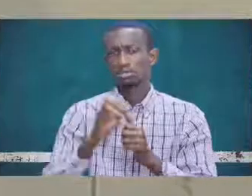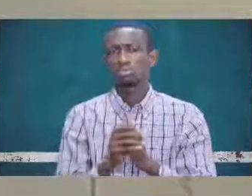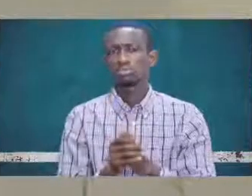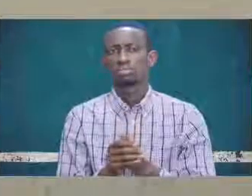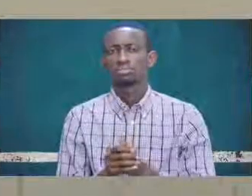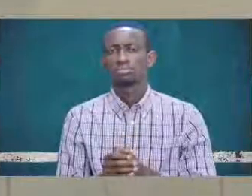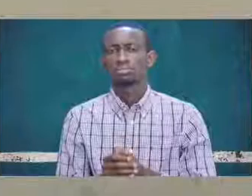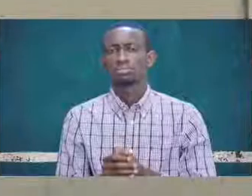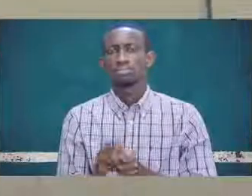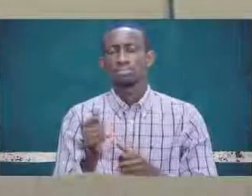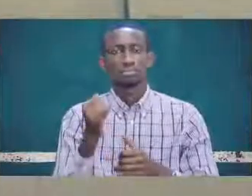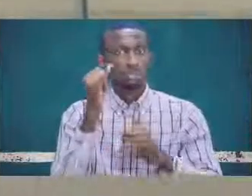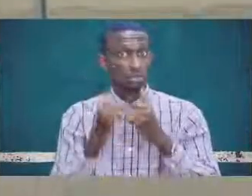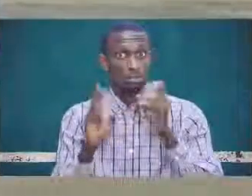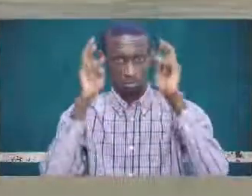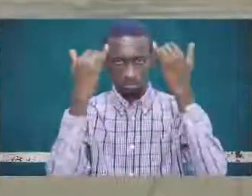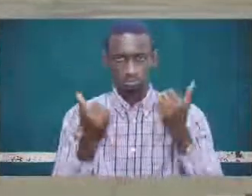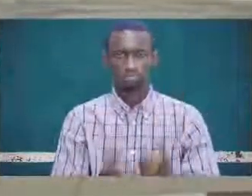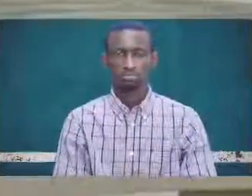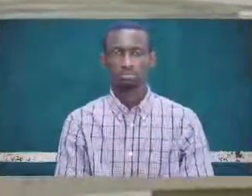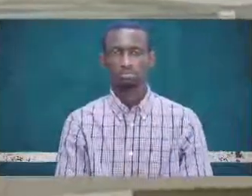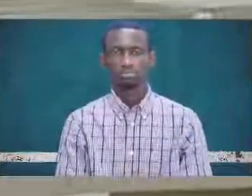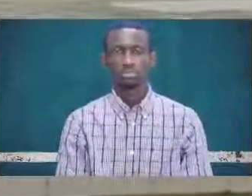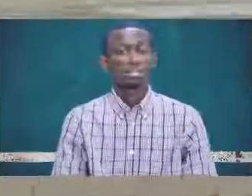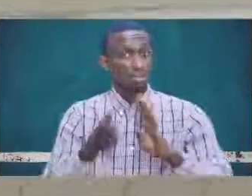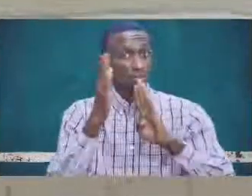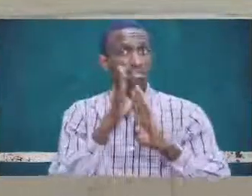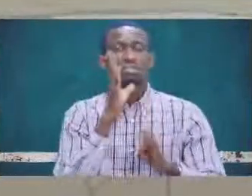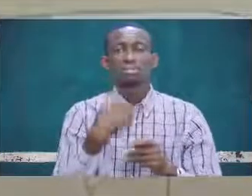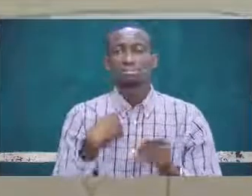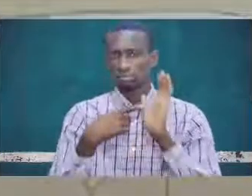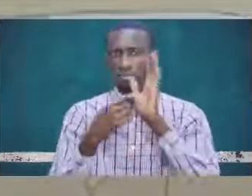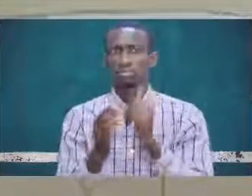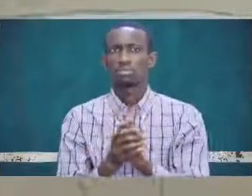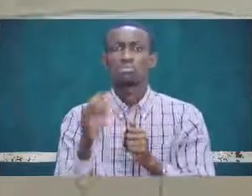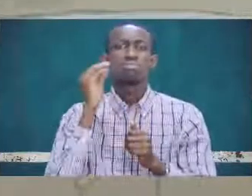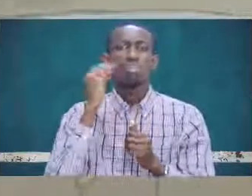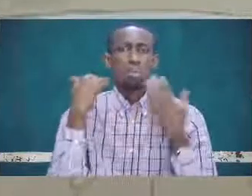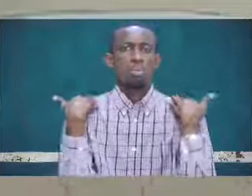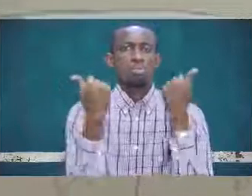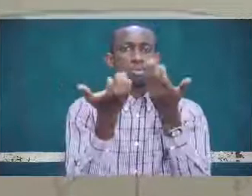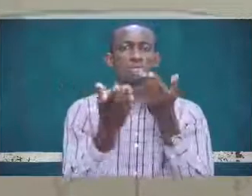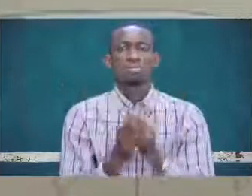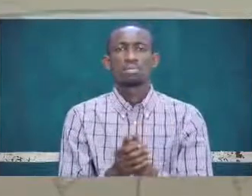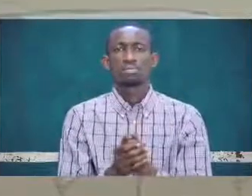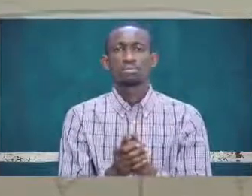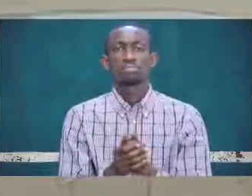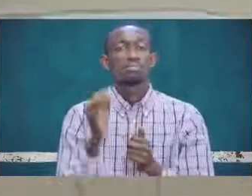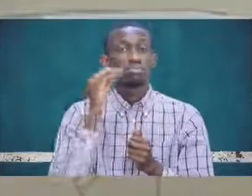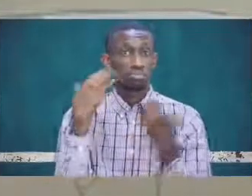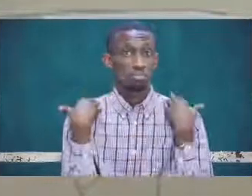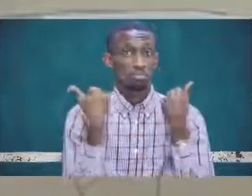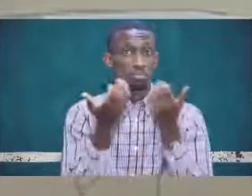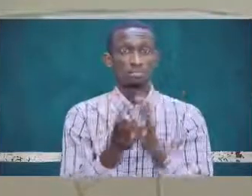are winding up our lesson. Quickly, let us have a home assignment. I will review the home assignment. And